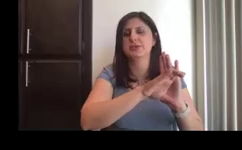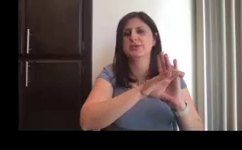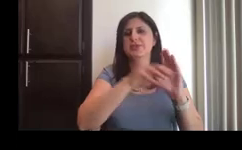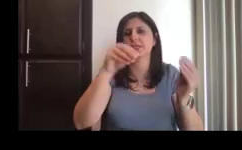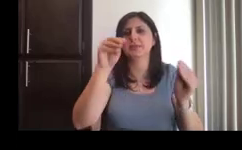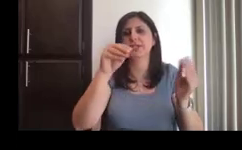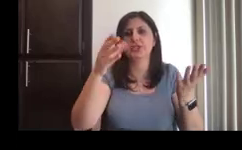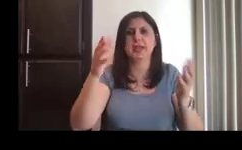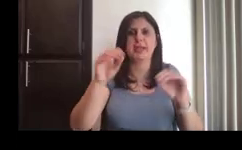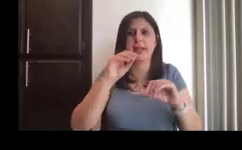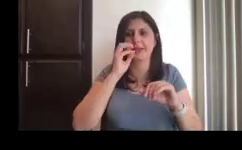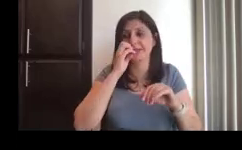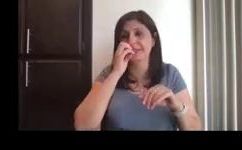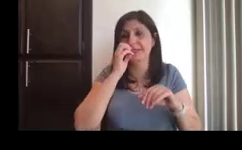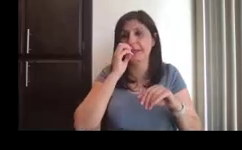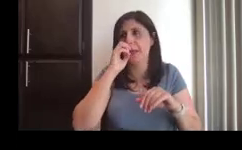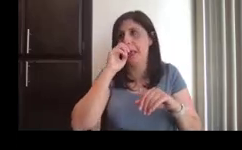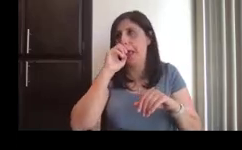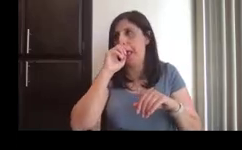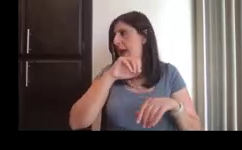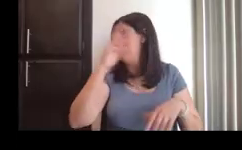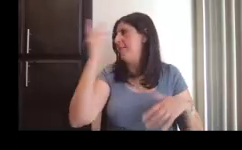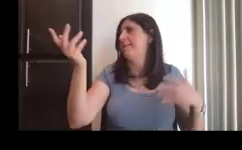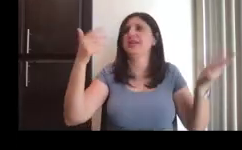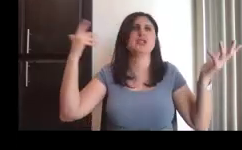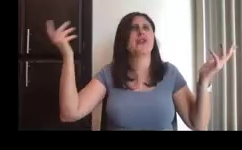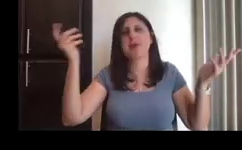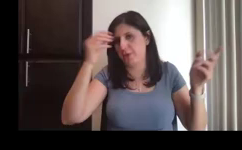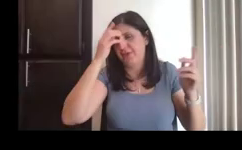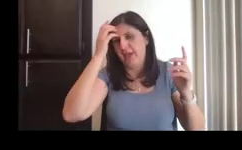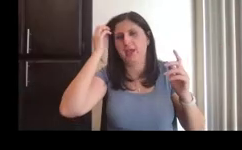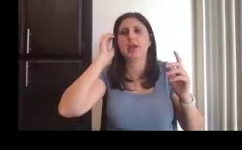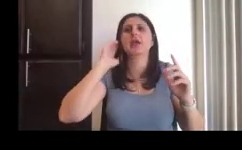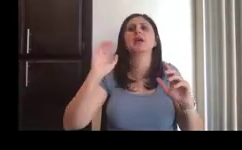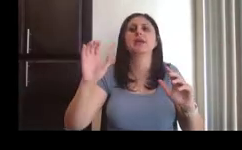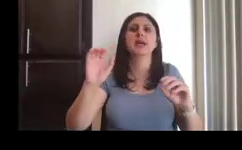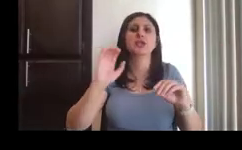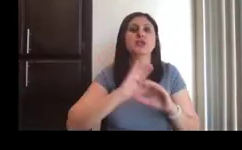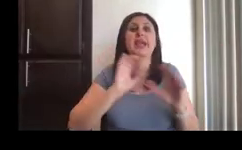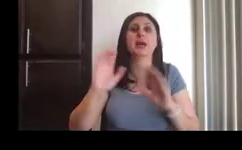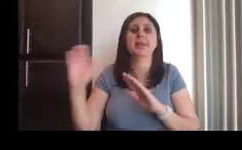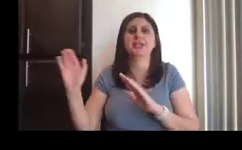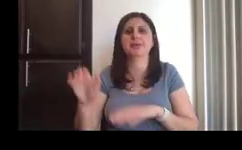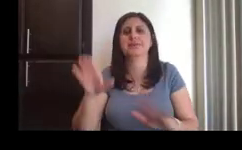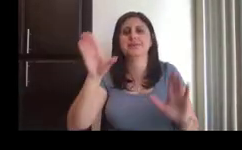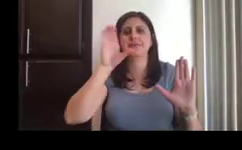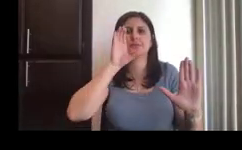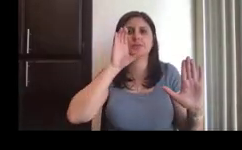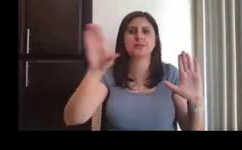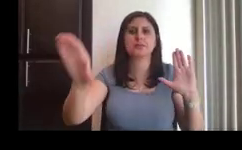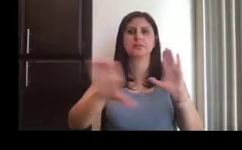And this is an actual physical picture. Like, can I see a picture from your birthday? Not to take a